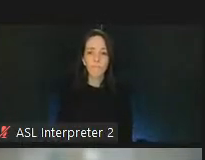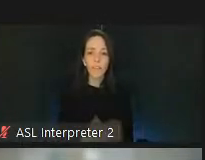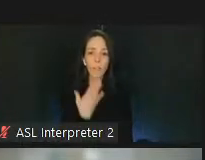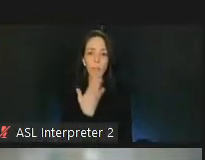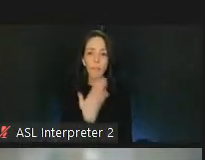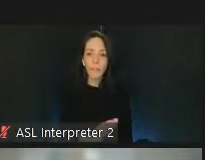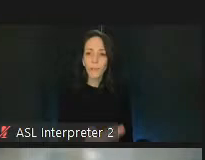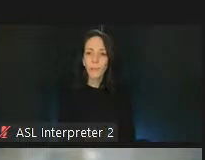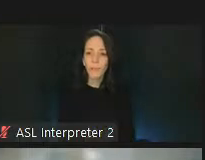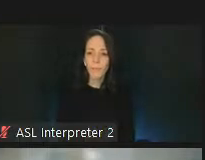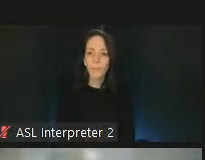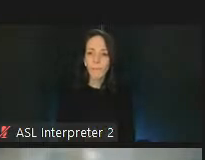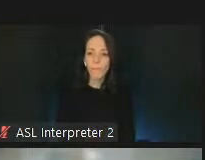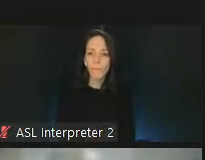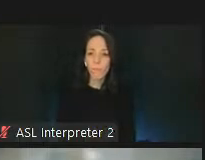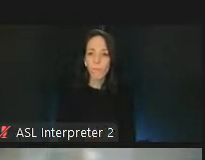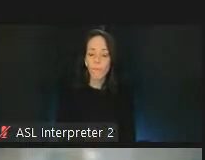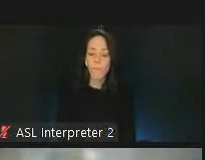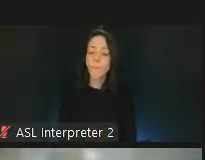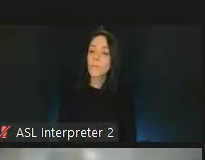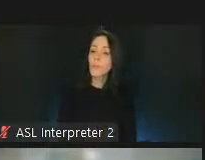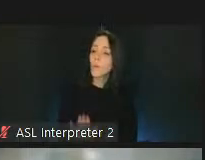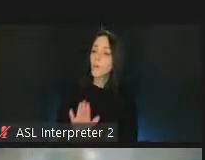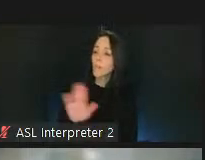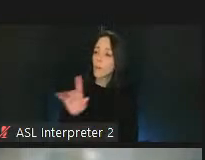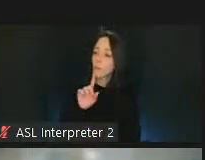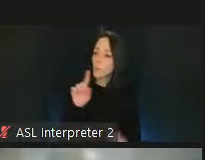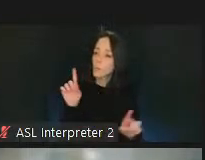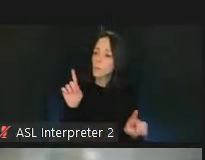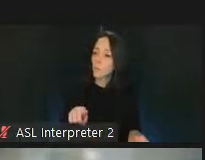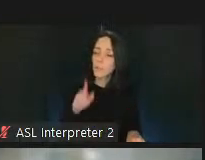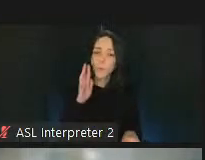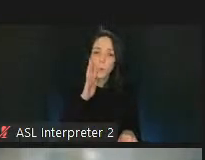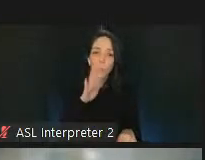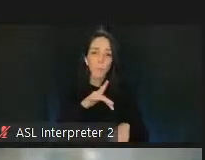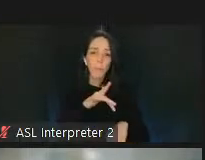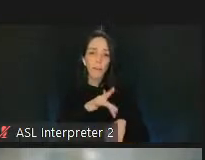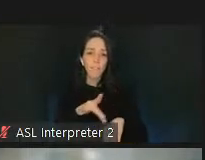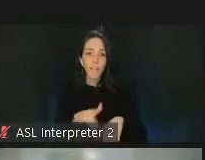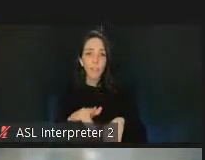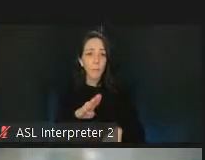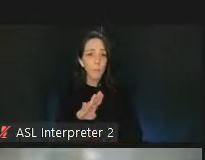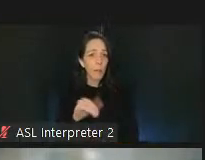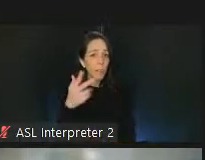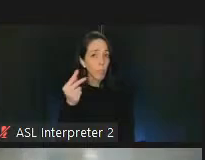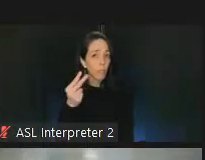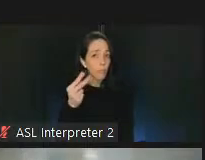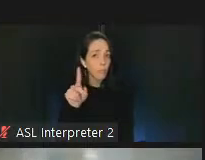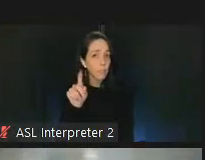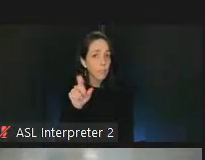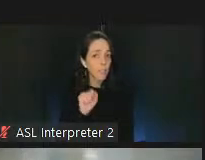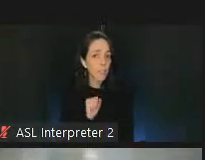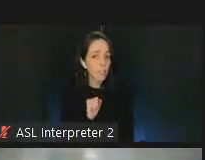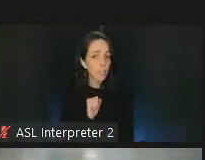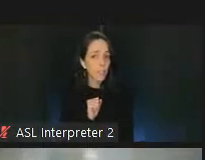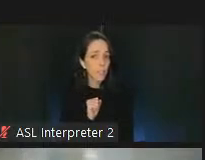So those responses will be available by Thursday? No. We